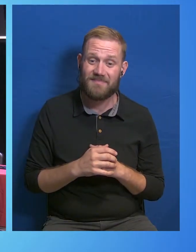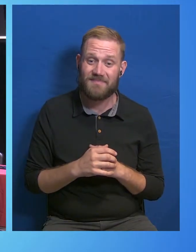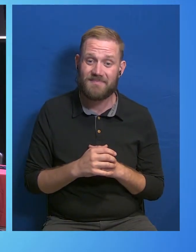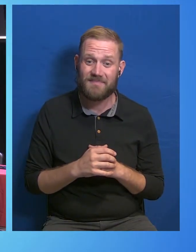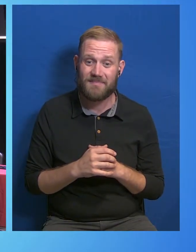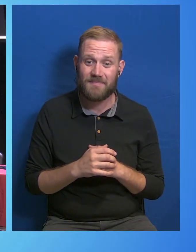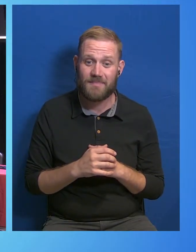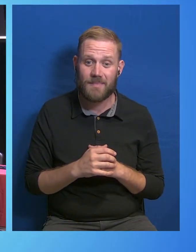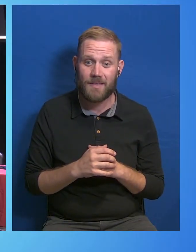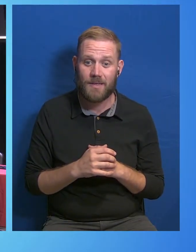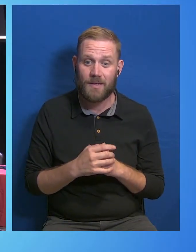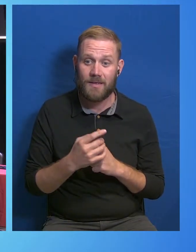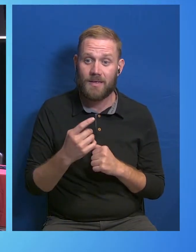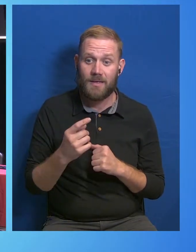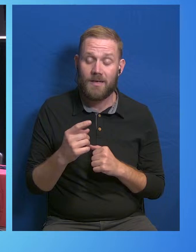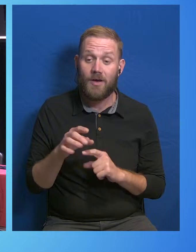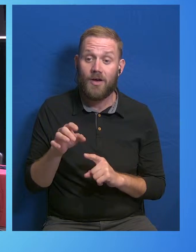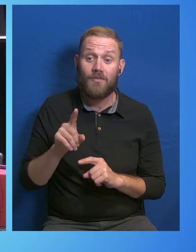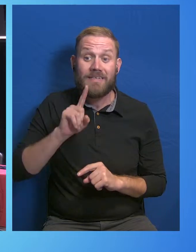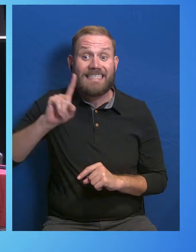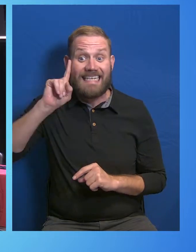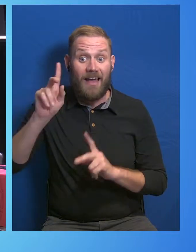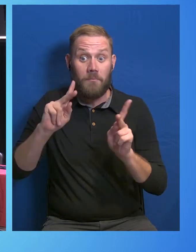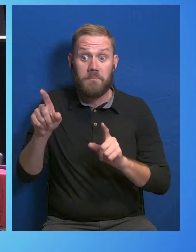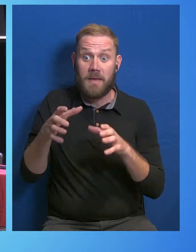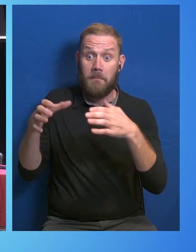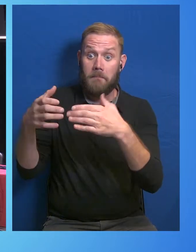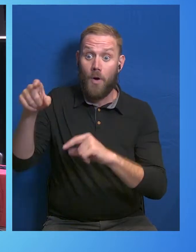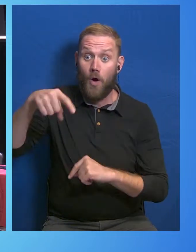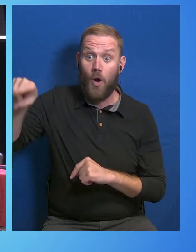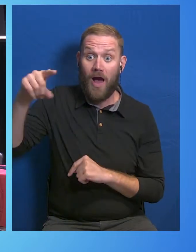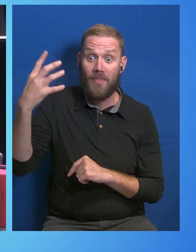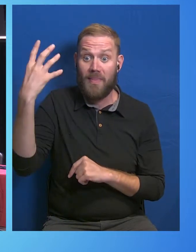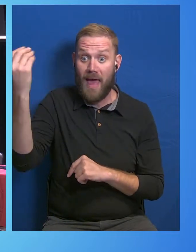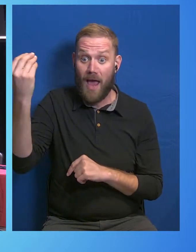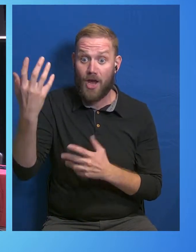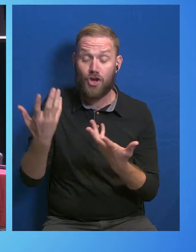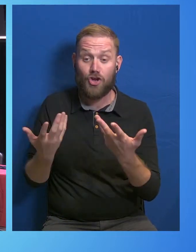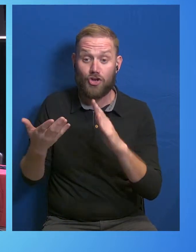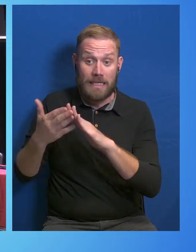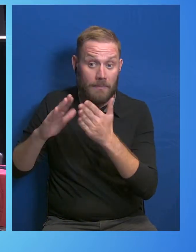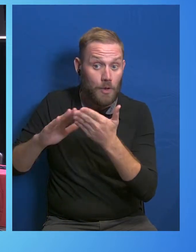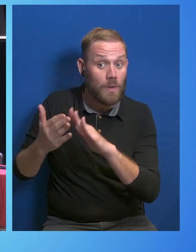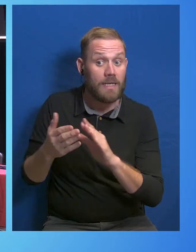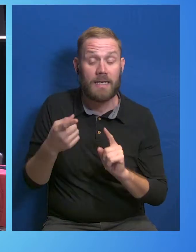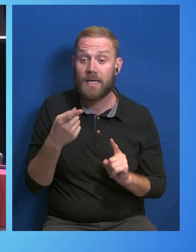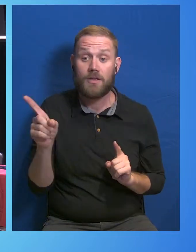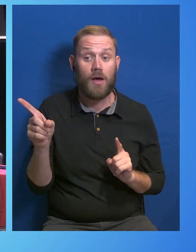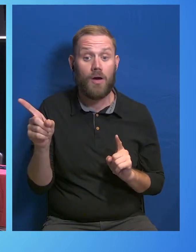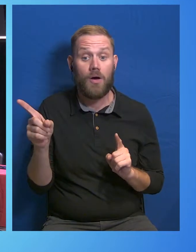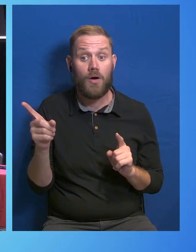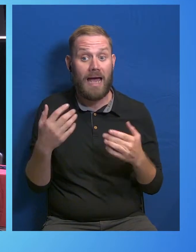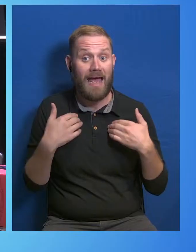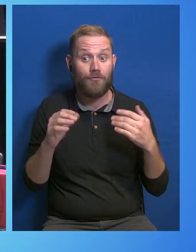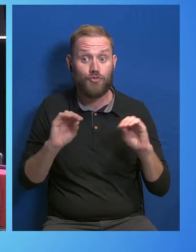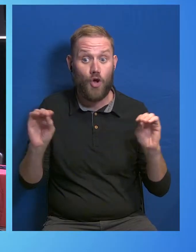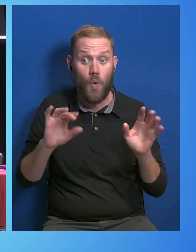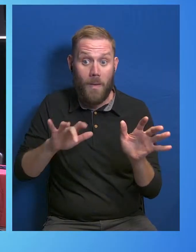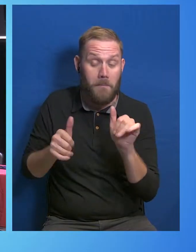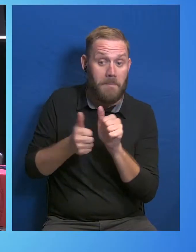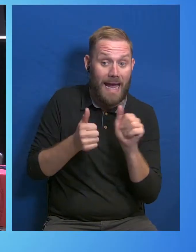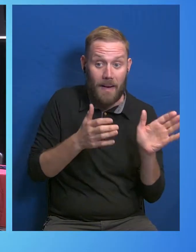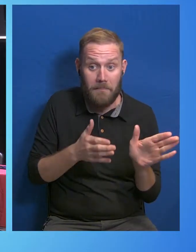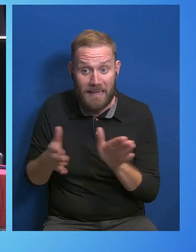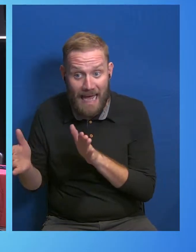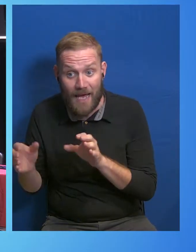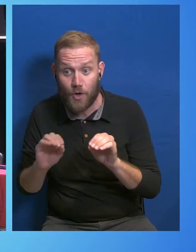especially for our deaf folks who are out in the field. They may not have a backup plan or a